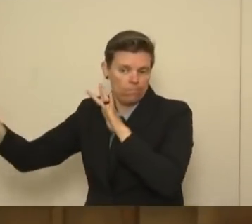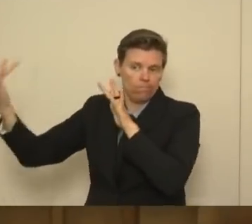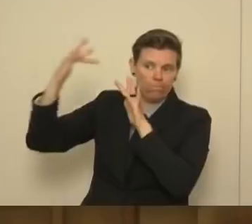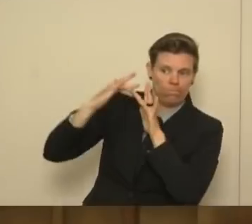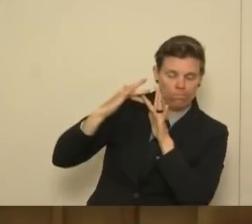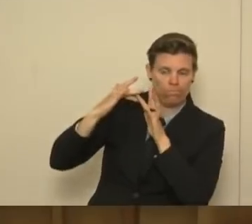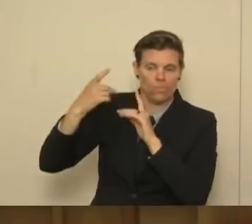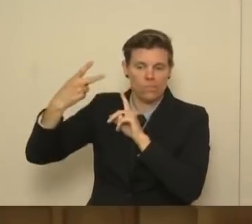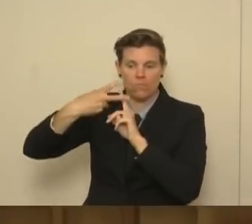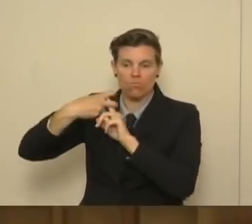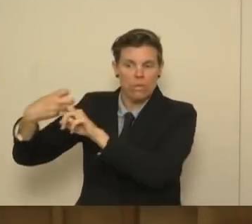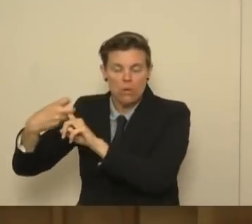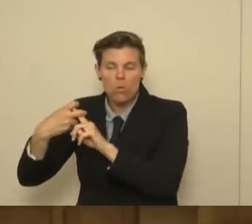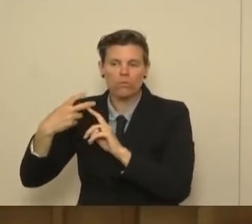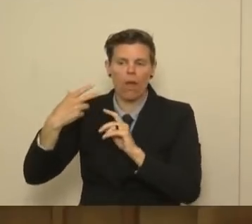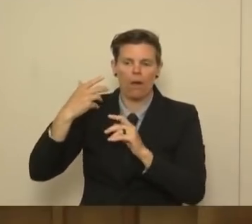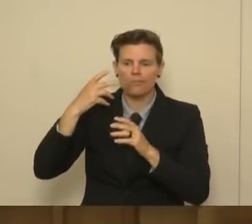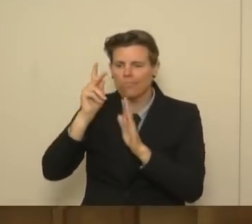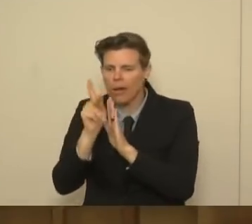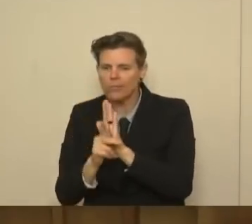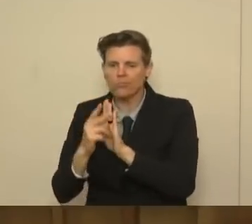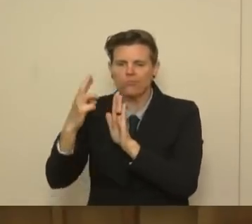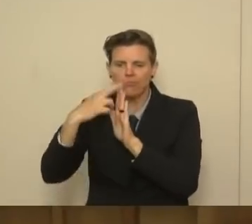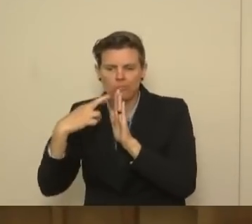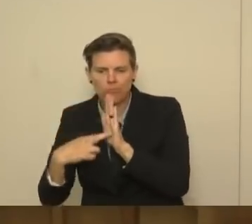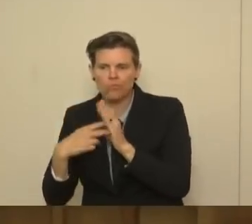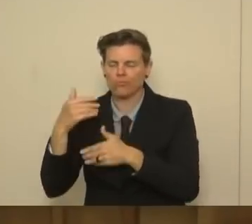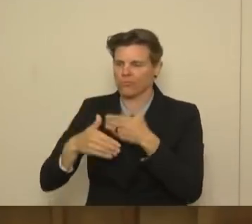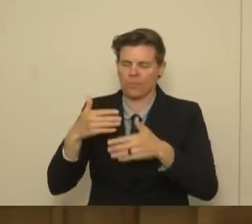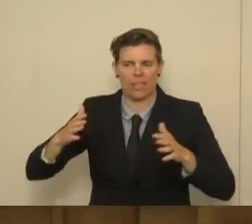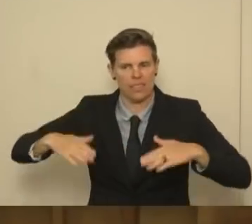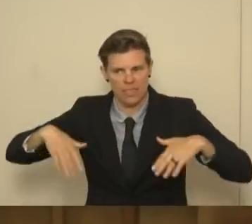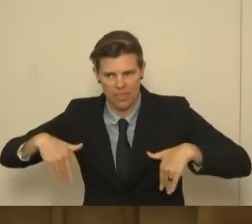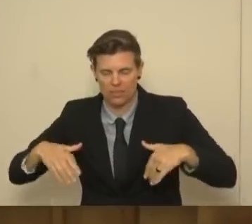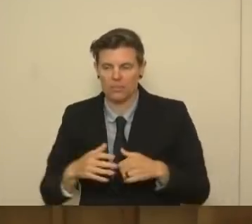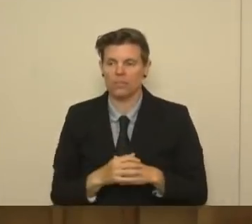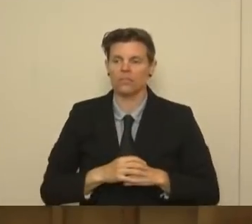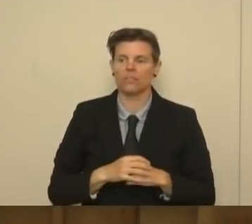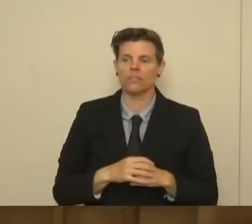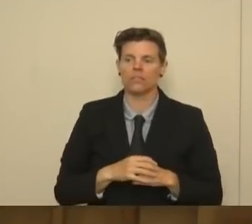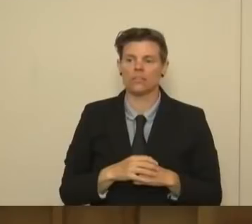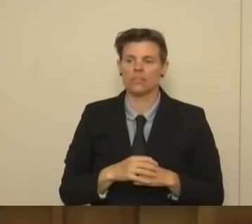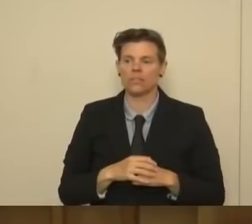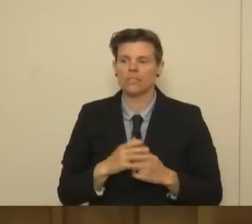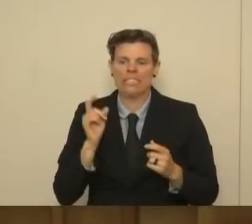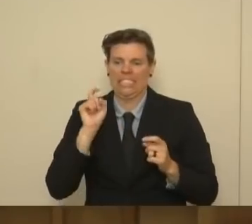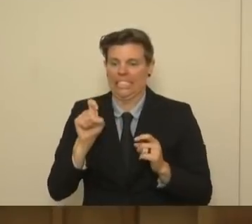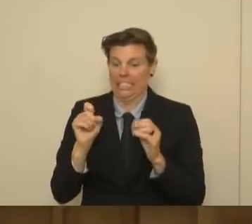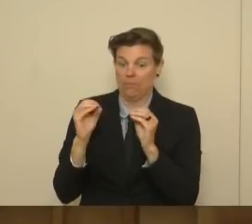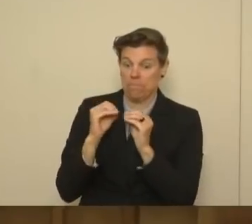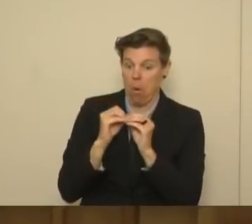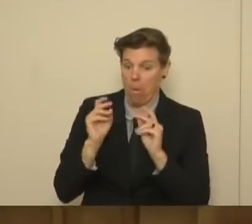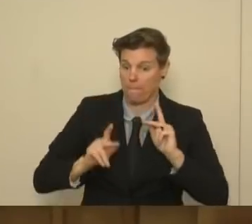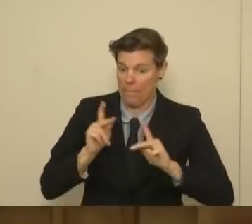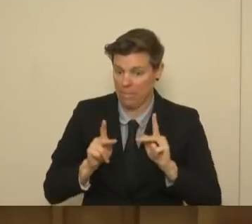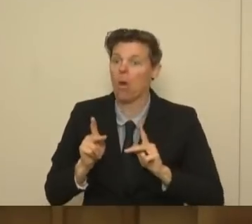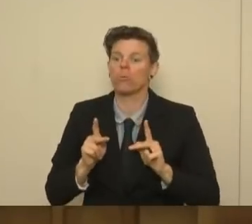where they need to recruit more, or how many folks are in the field. I think one of the big reasons we've pushed so